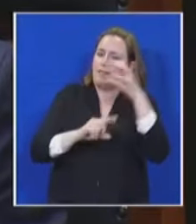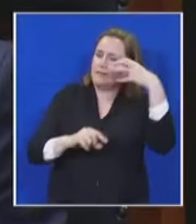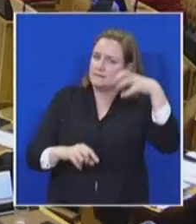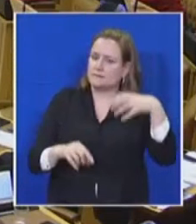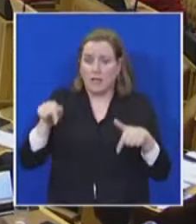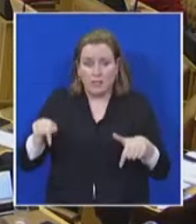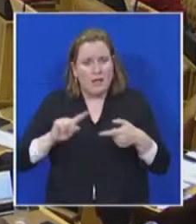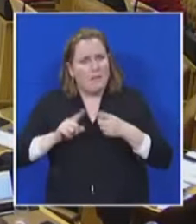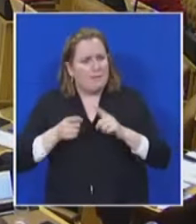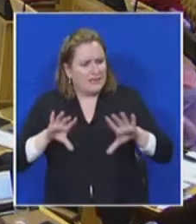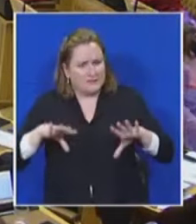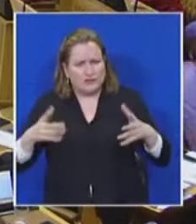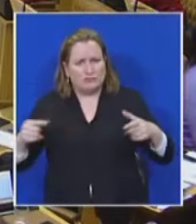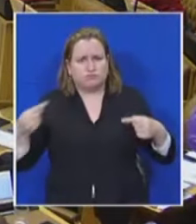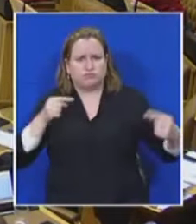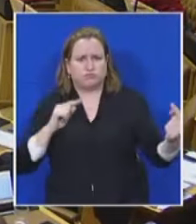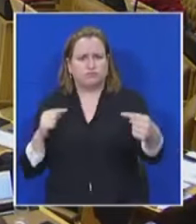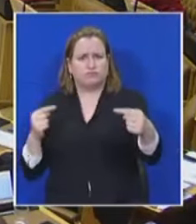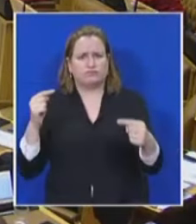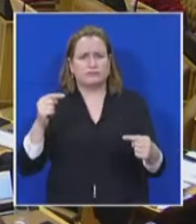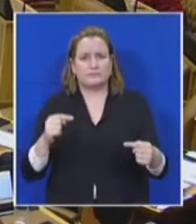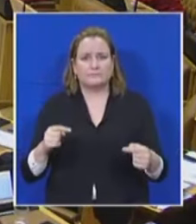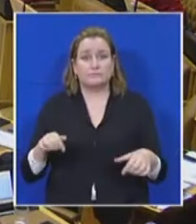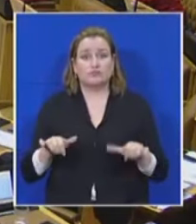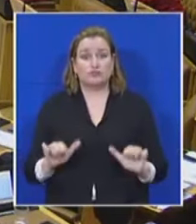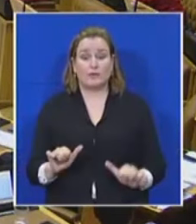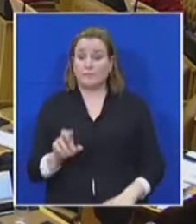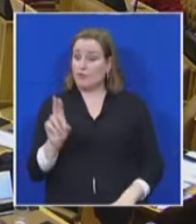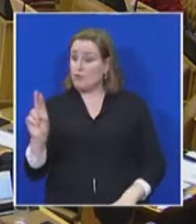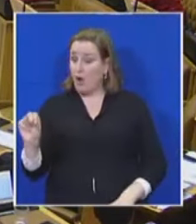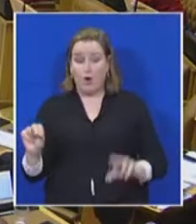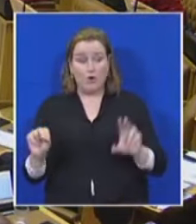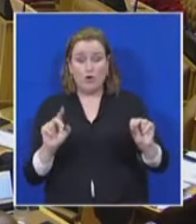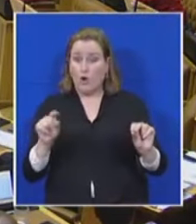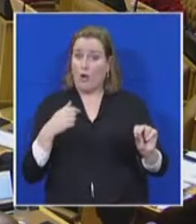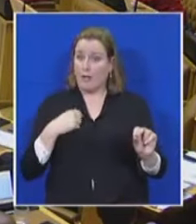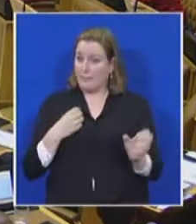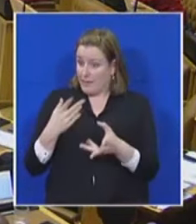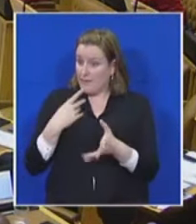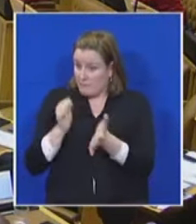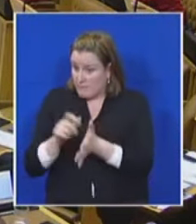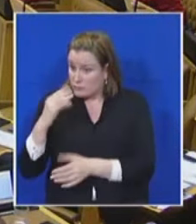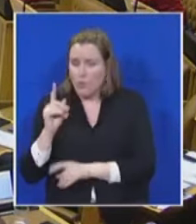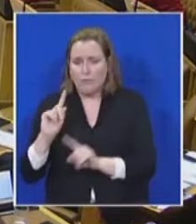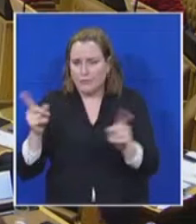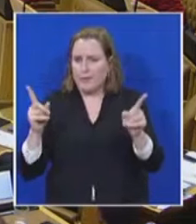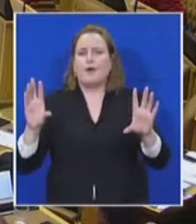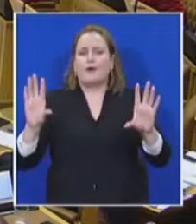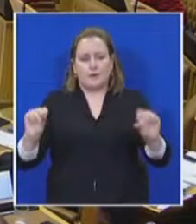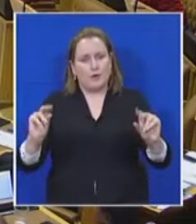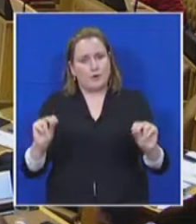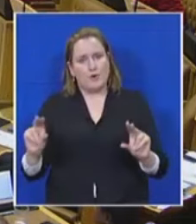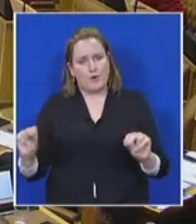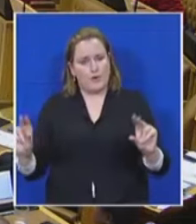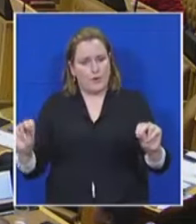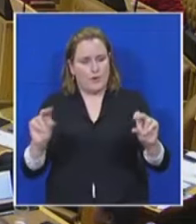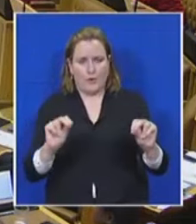already. No, honorable member, you are not allowed to speak when you're Deputy Speaker. recognized. Yeah. Deputy Speaker. Come in, honorable